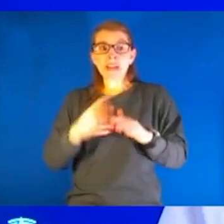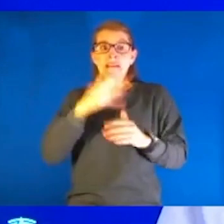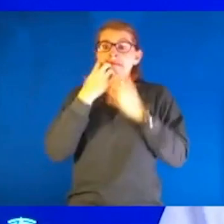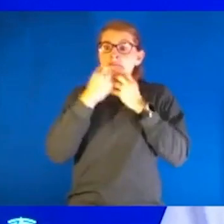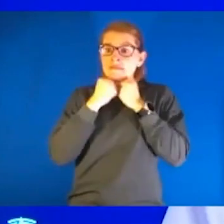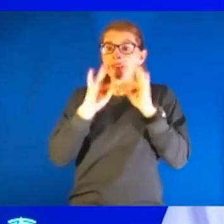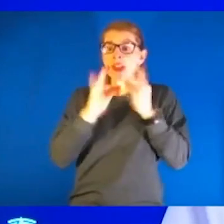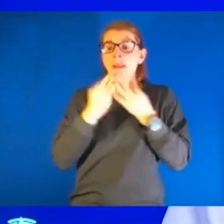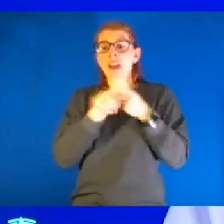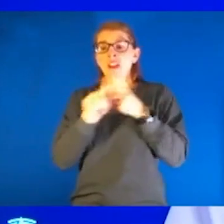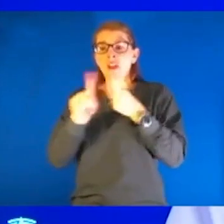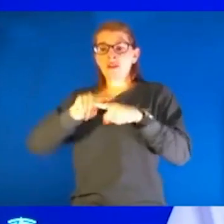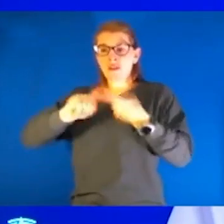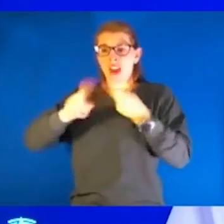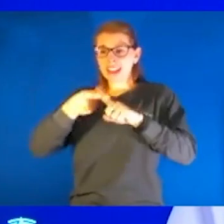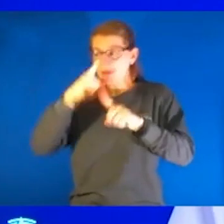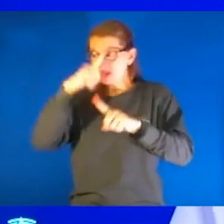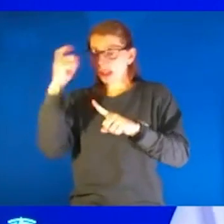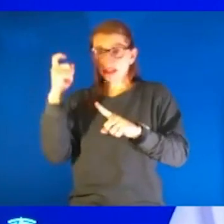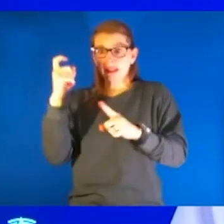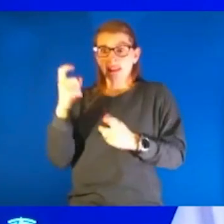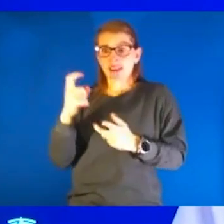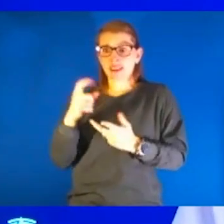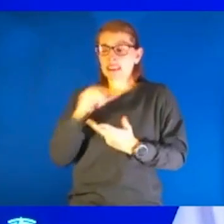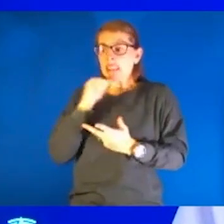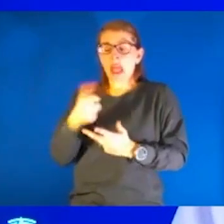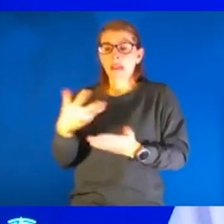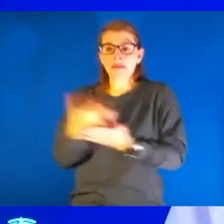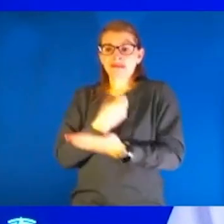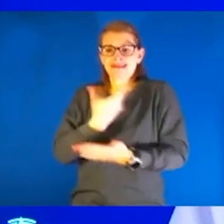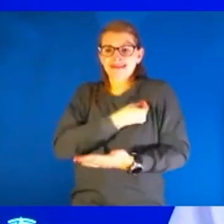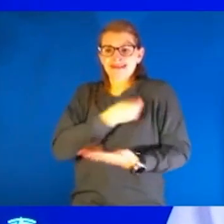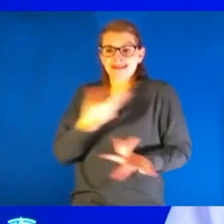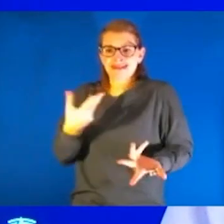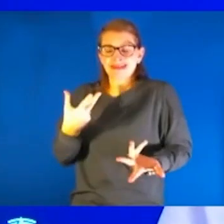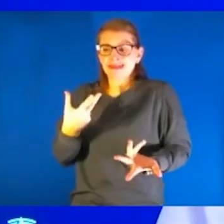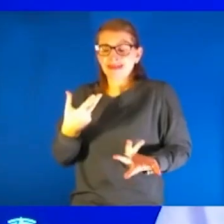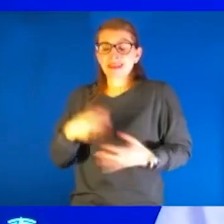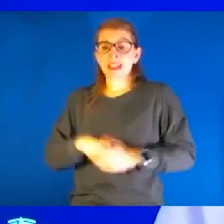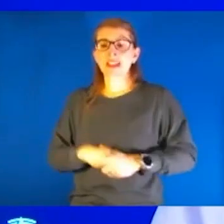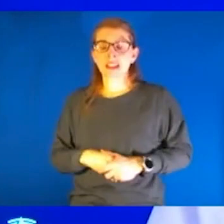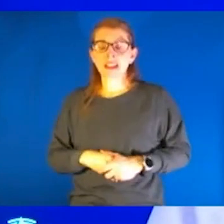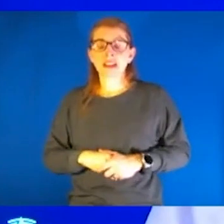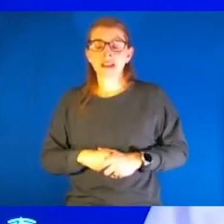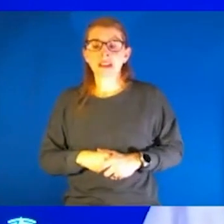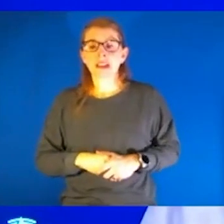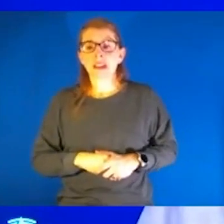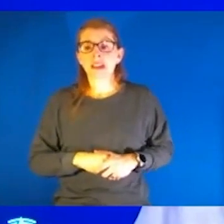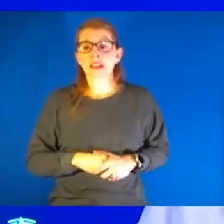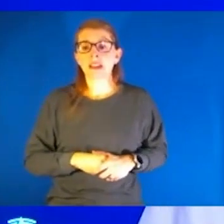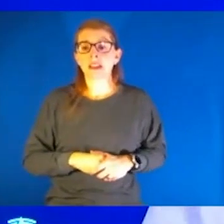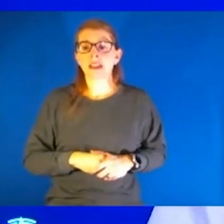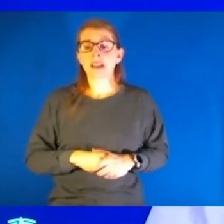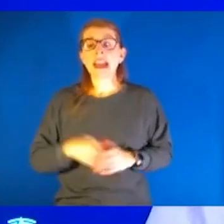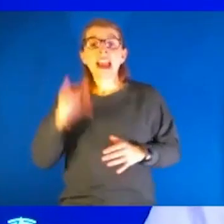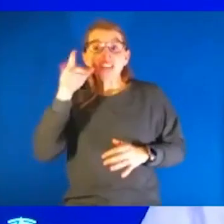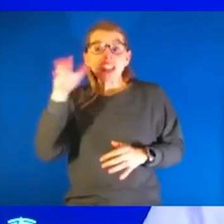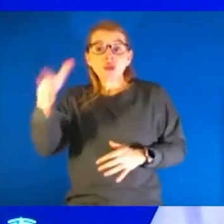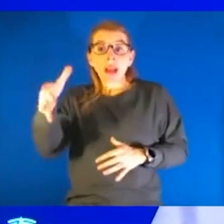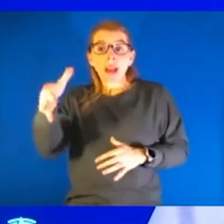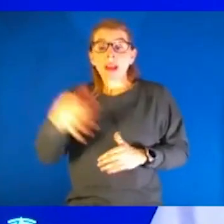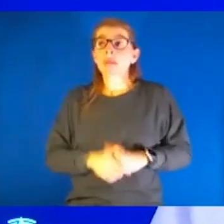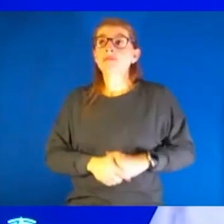easily preventable as far as hospitalization and death goes with the vaccines. And so, eventually, as